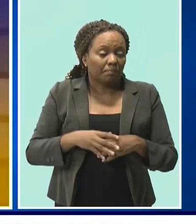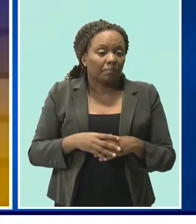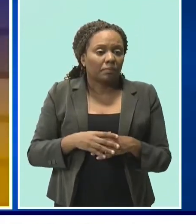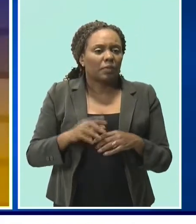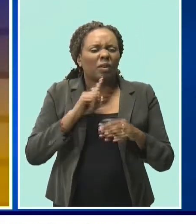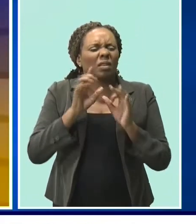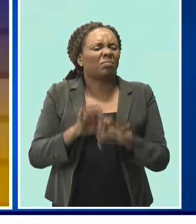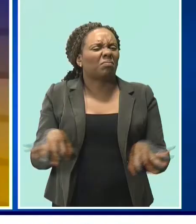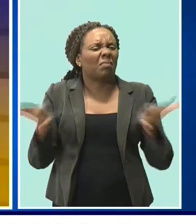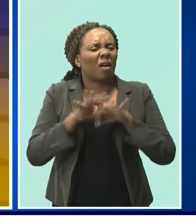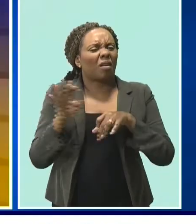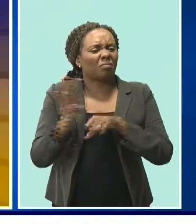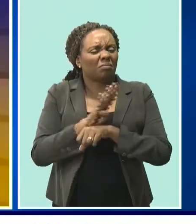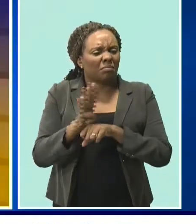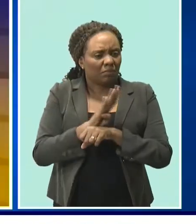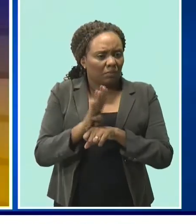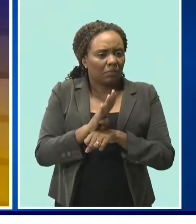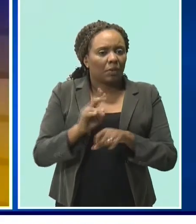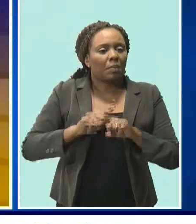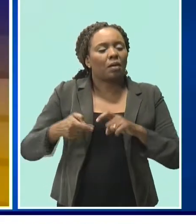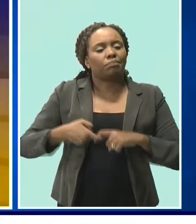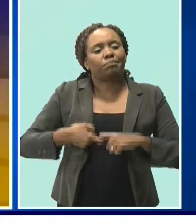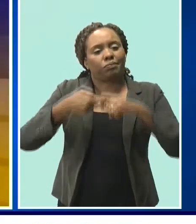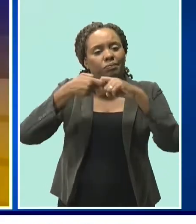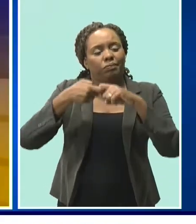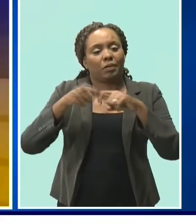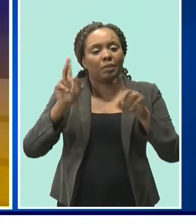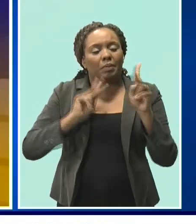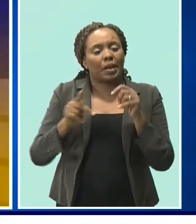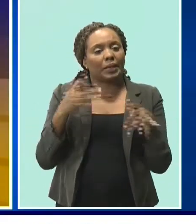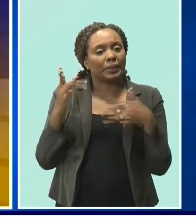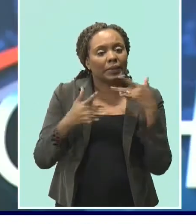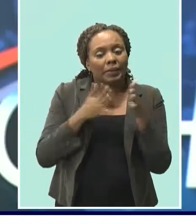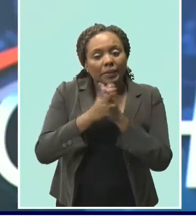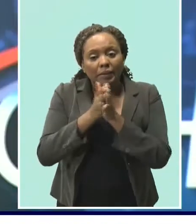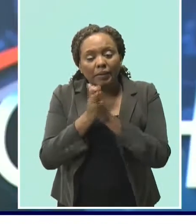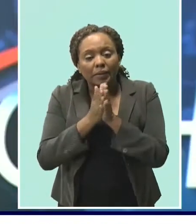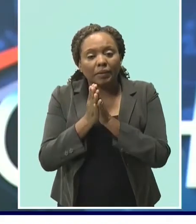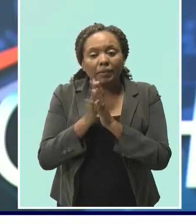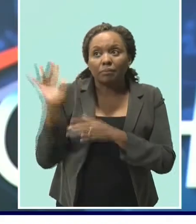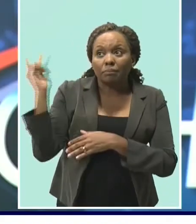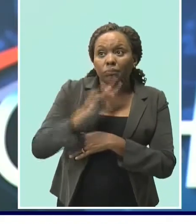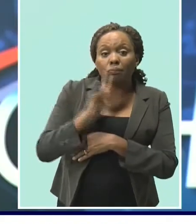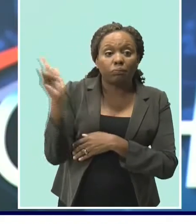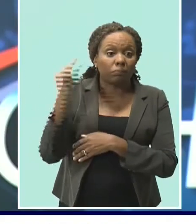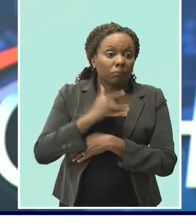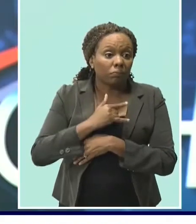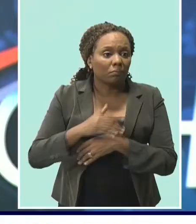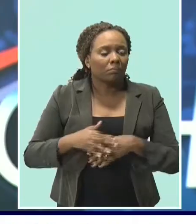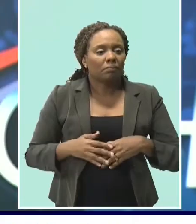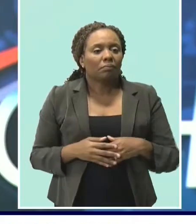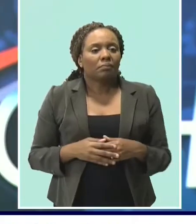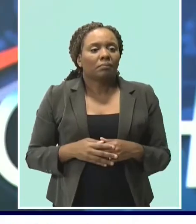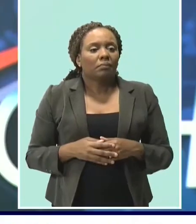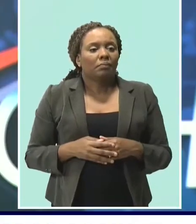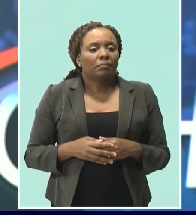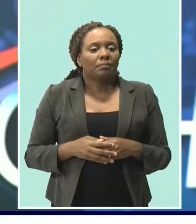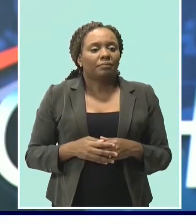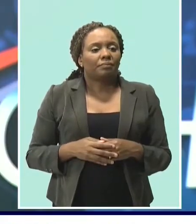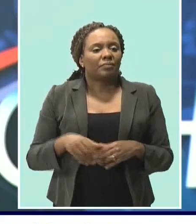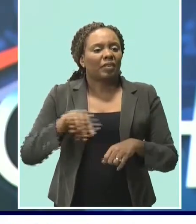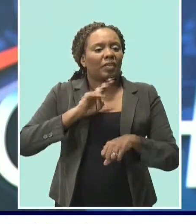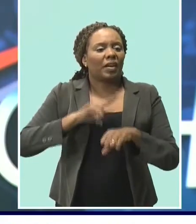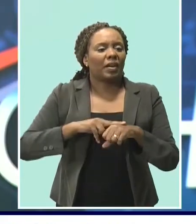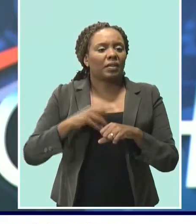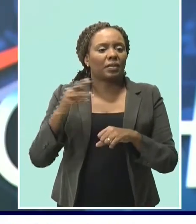essential business travel which has been held up a bit. People are anxious to resume. But the High Commissioner says regular tourist